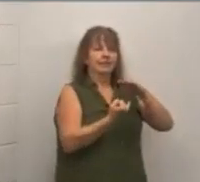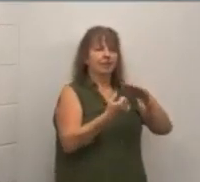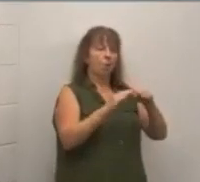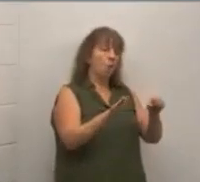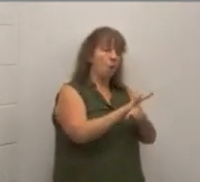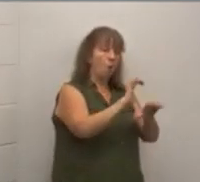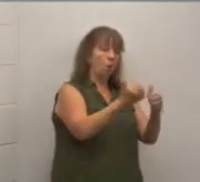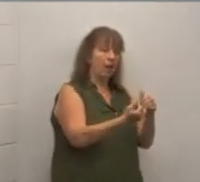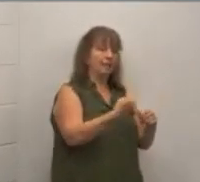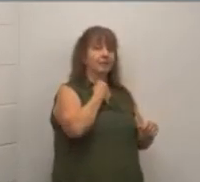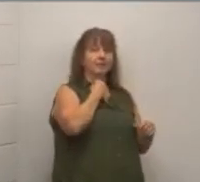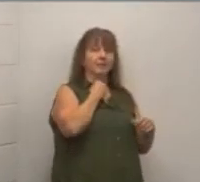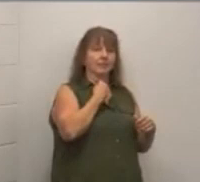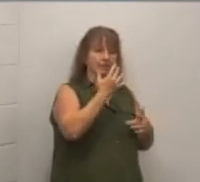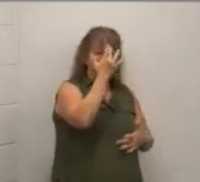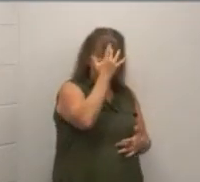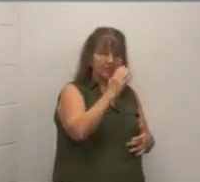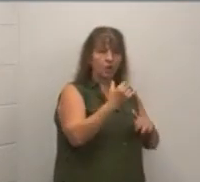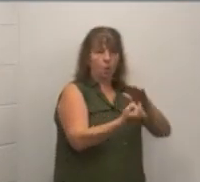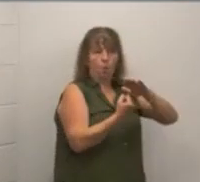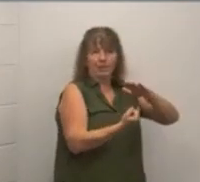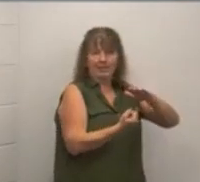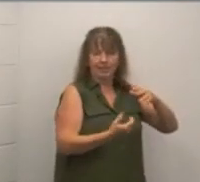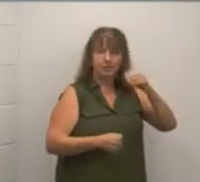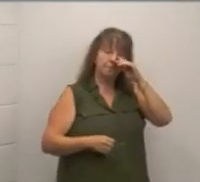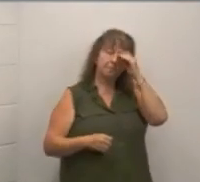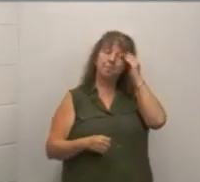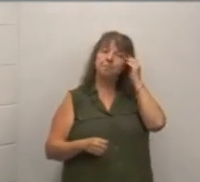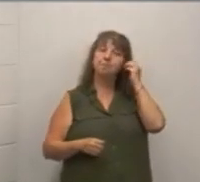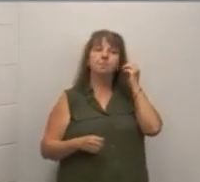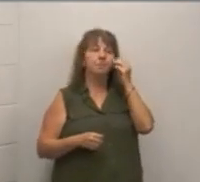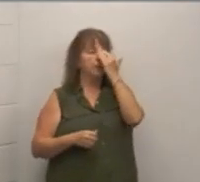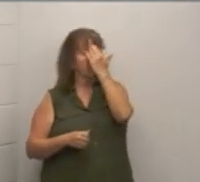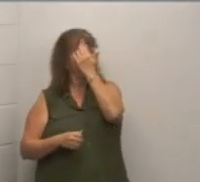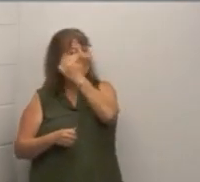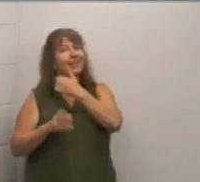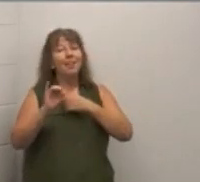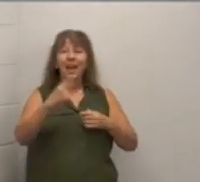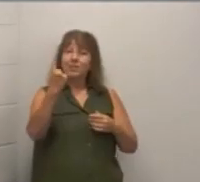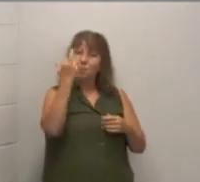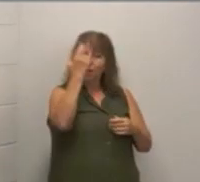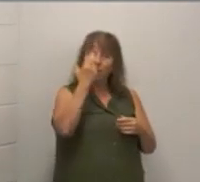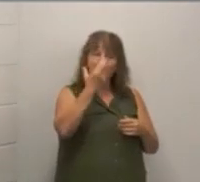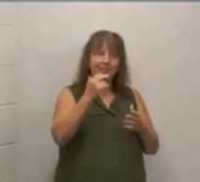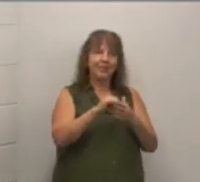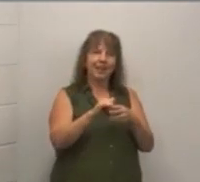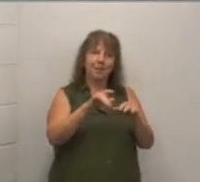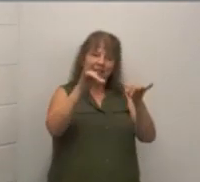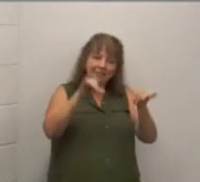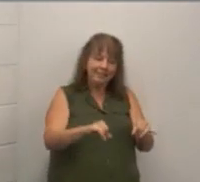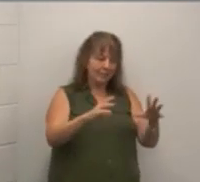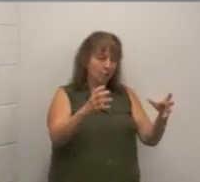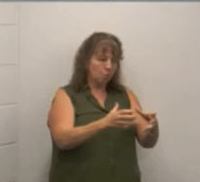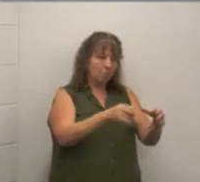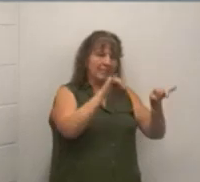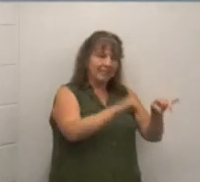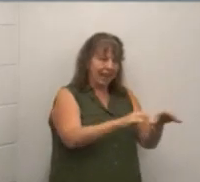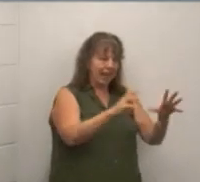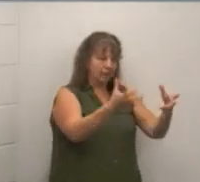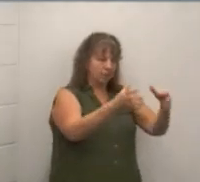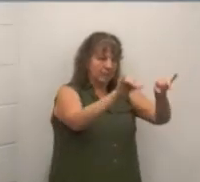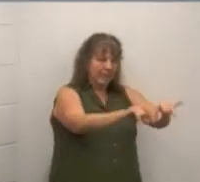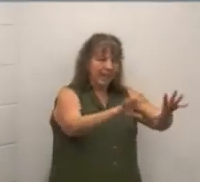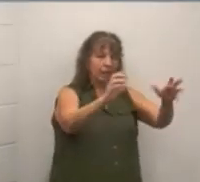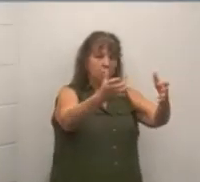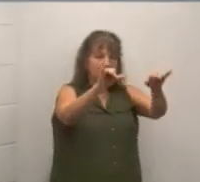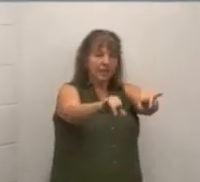quarantine? This is one of the reasons why it's a benefit to group students in different cohorts.